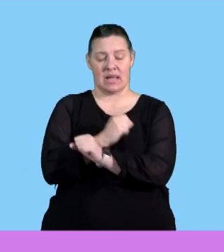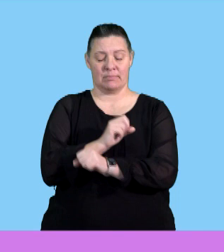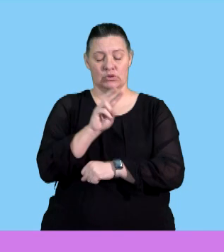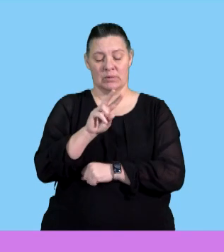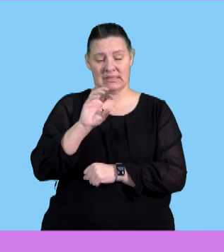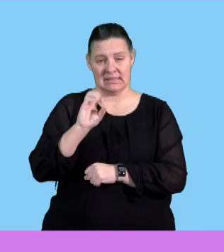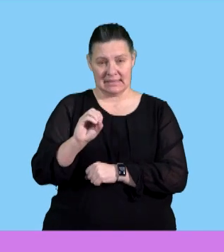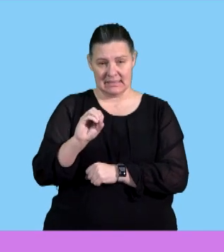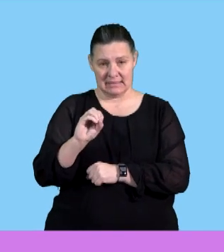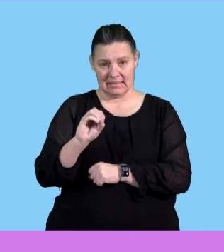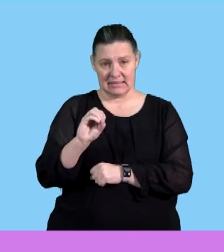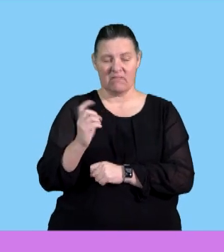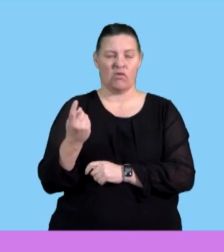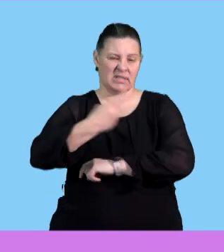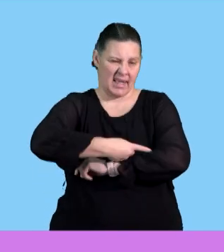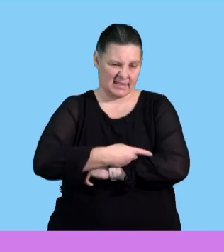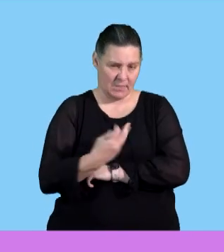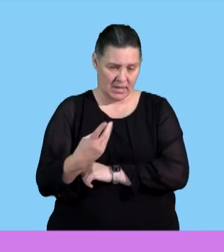days,